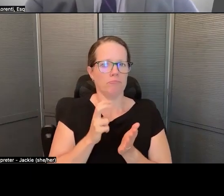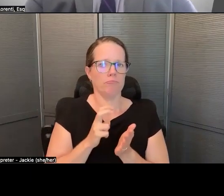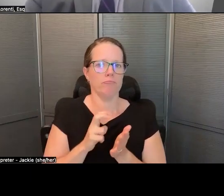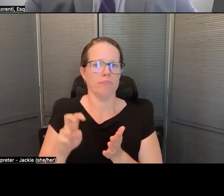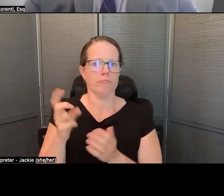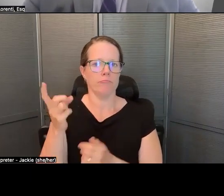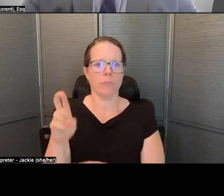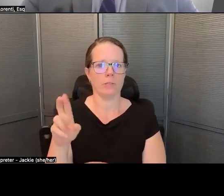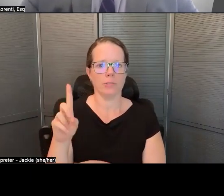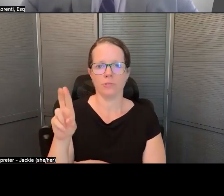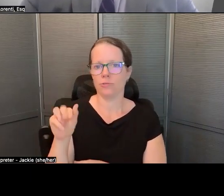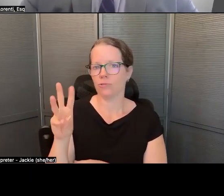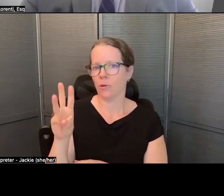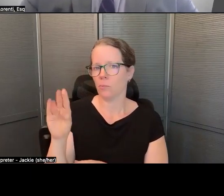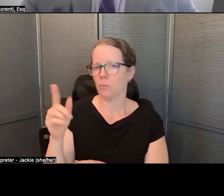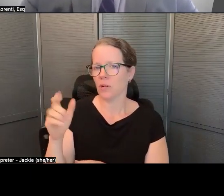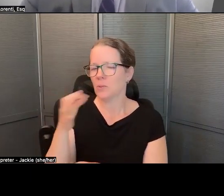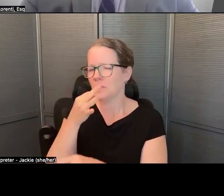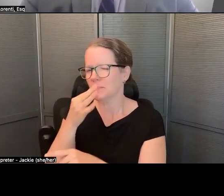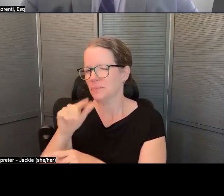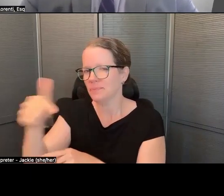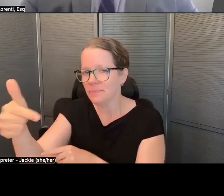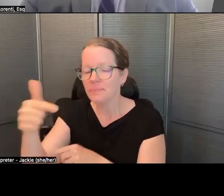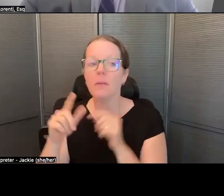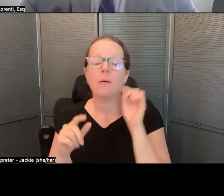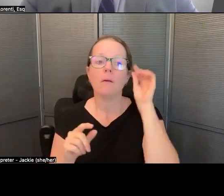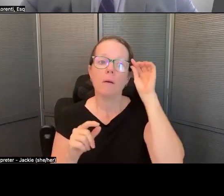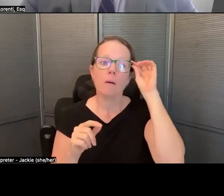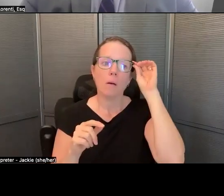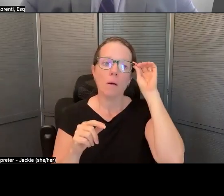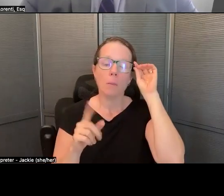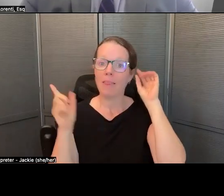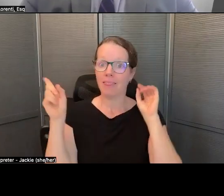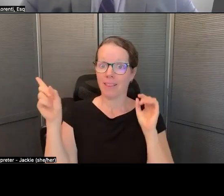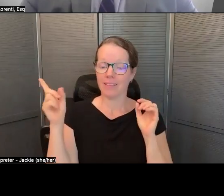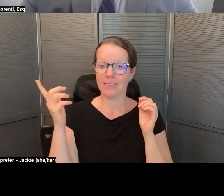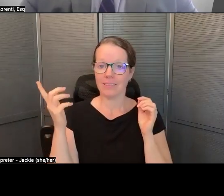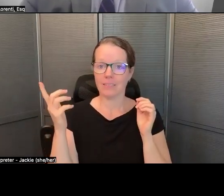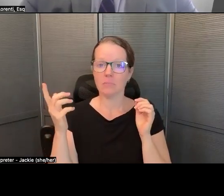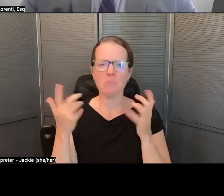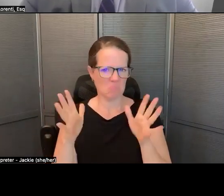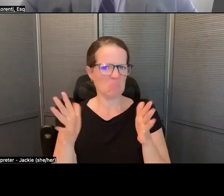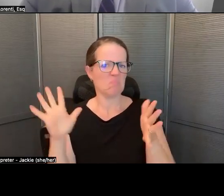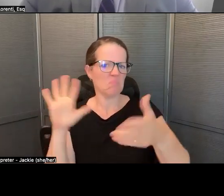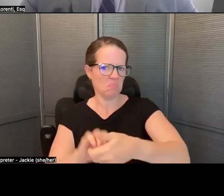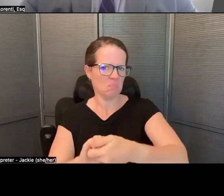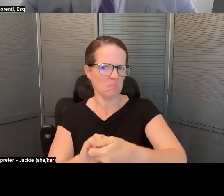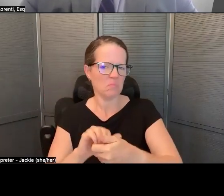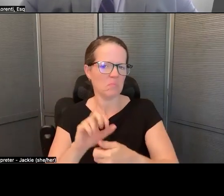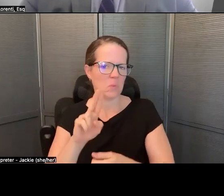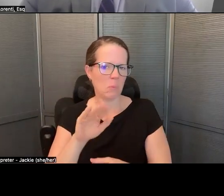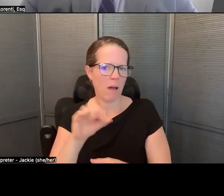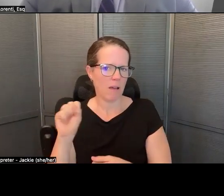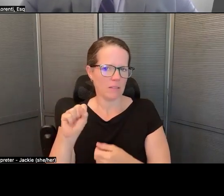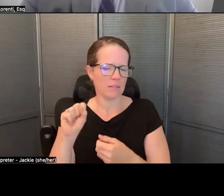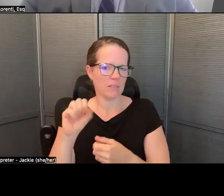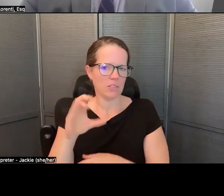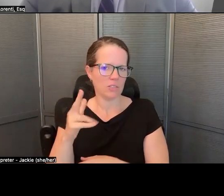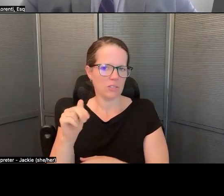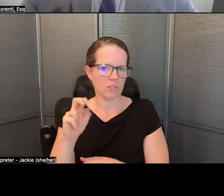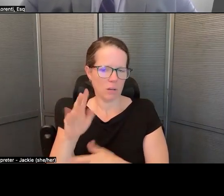Dr. Drawbridge will talk about, is that we have partnered with UMass Chan Medical School now for over 5